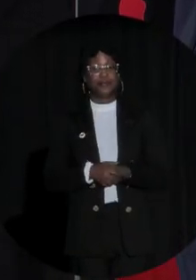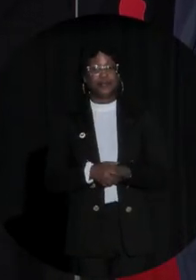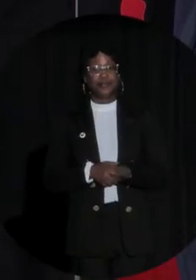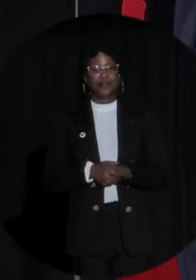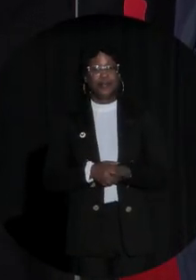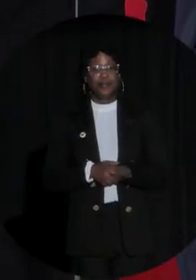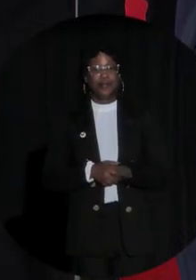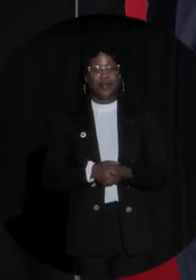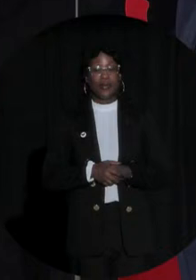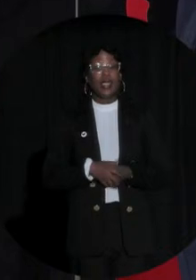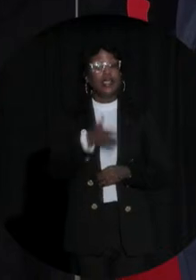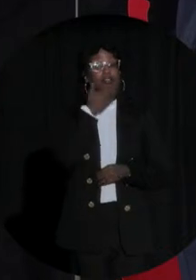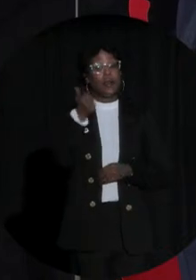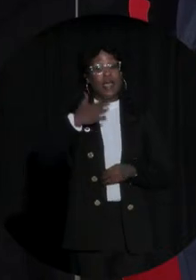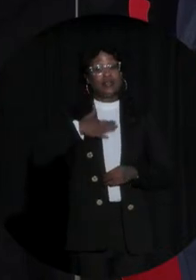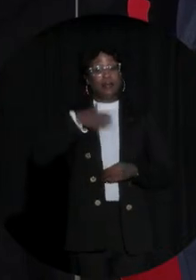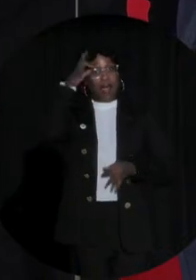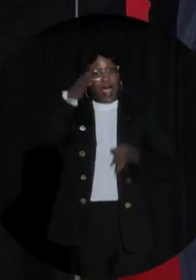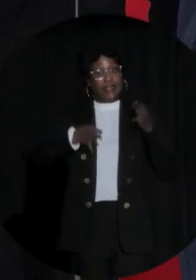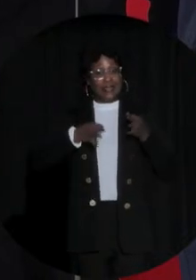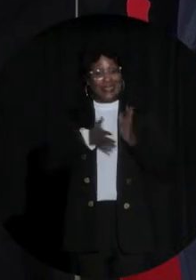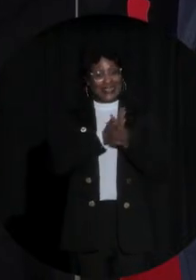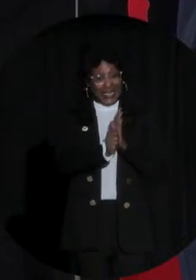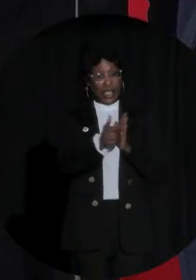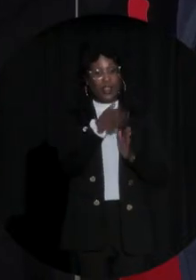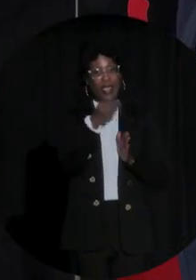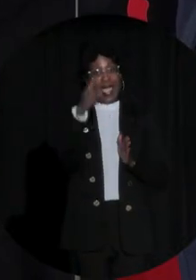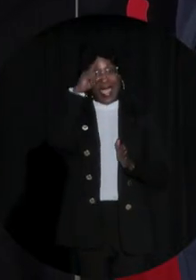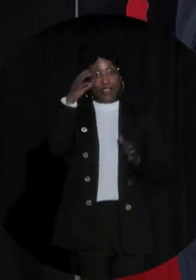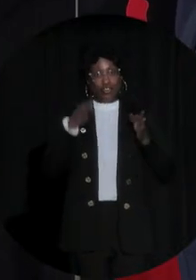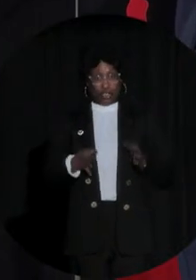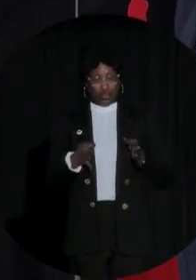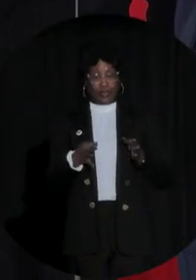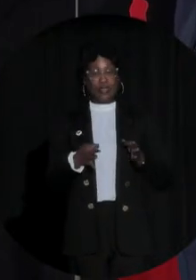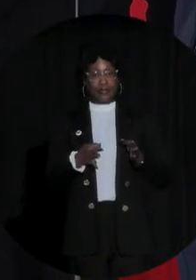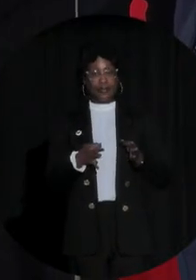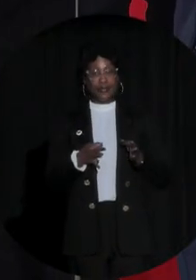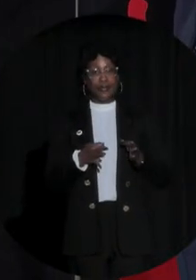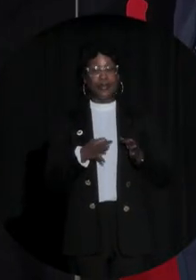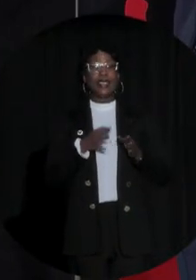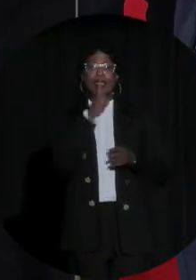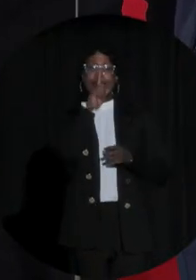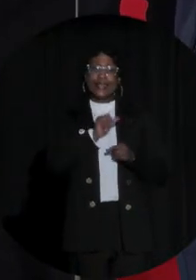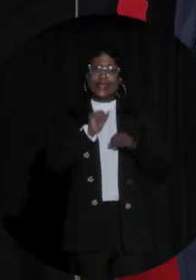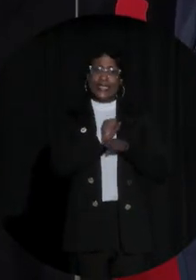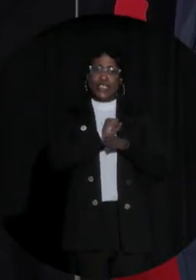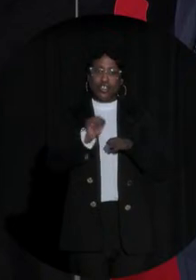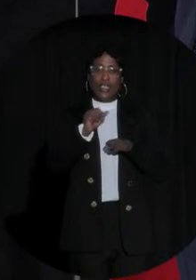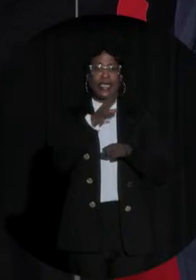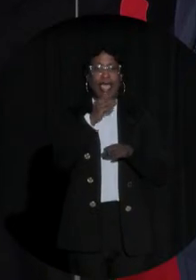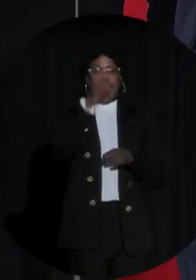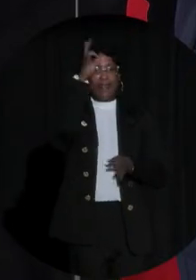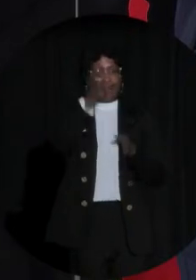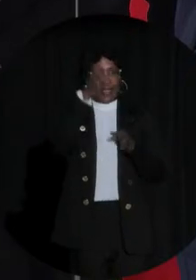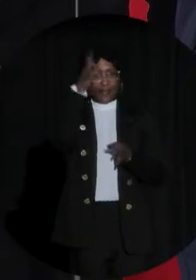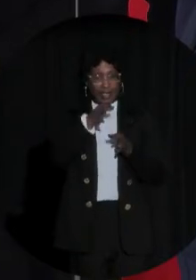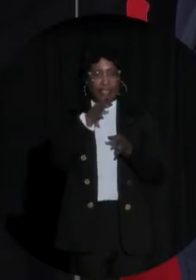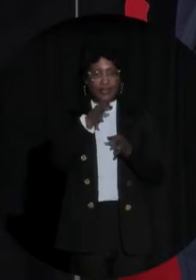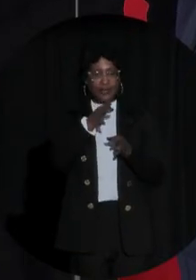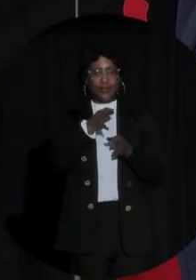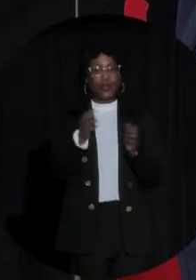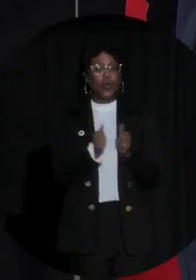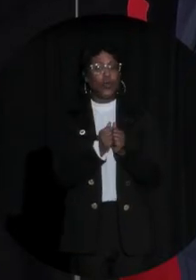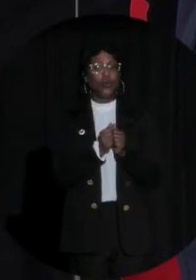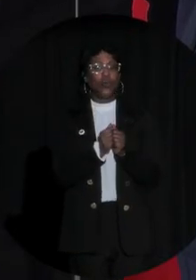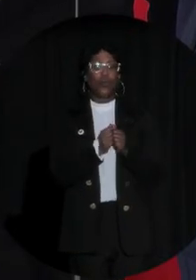my skill and judgment. To the best of my skill and judgment. Diligently and faithfully. Diligently and faithfully. Without